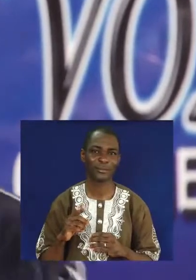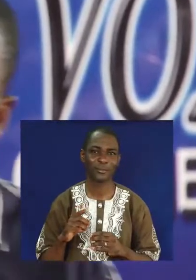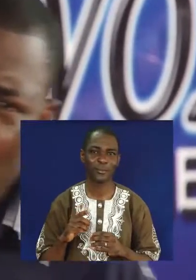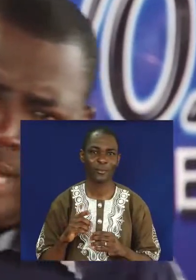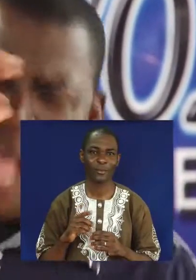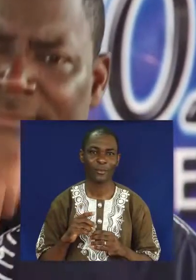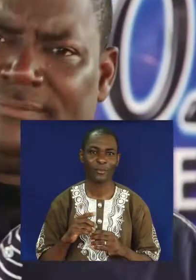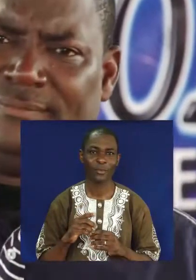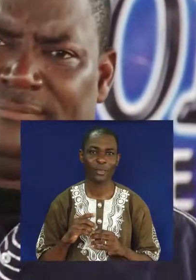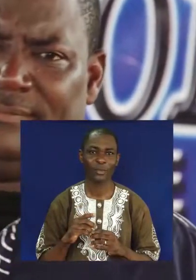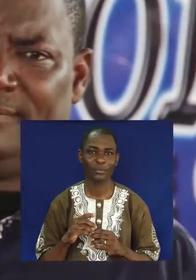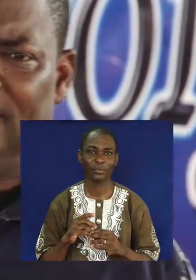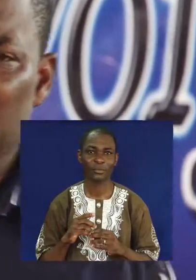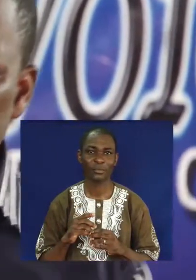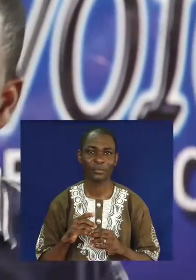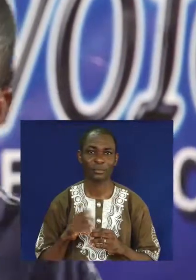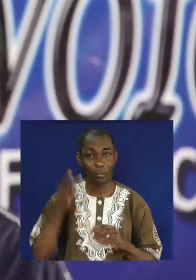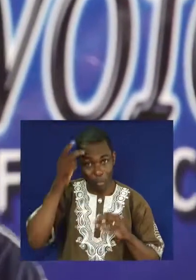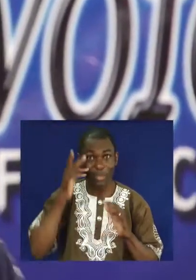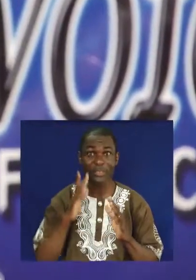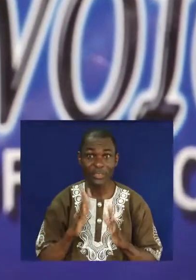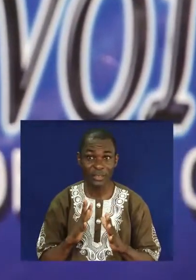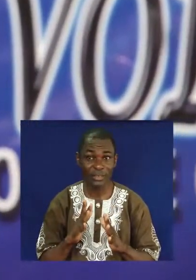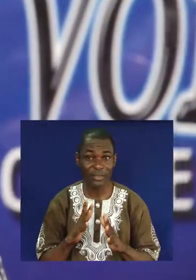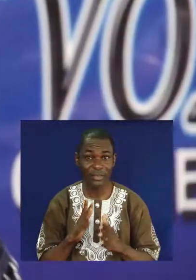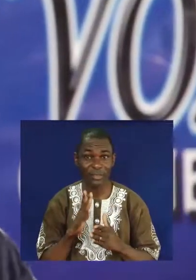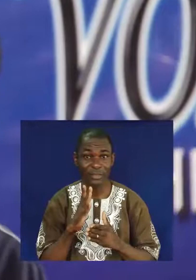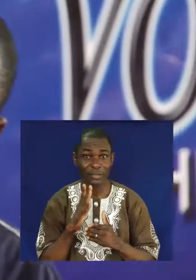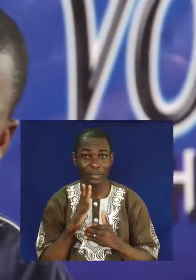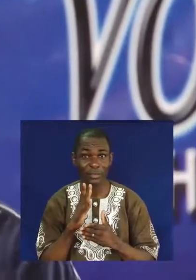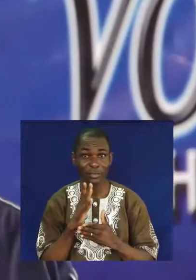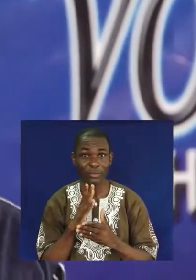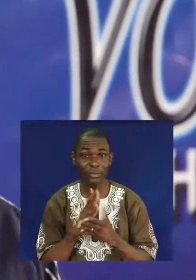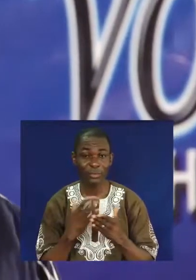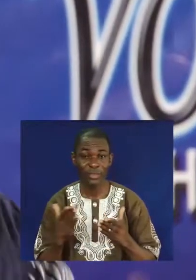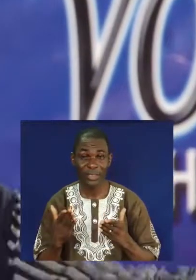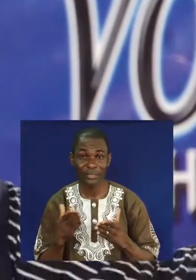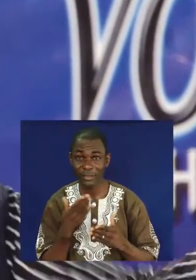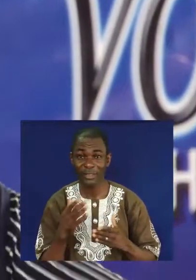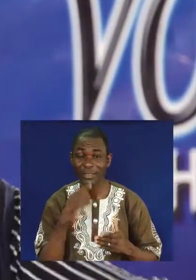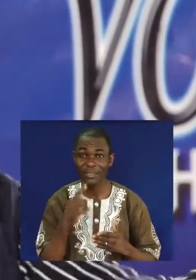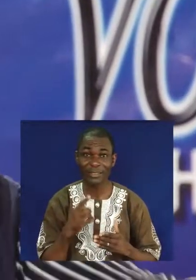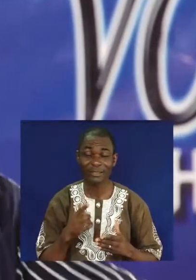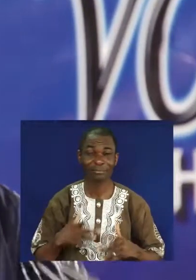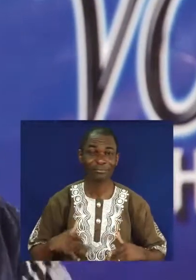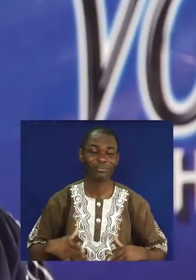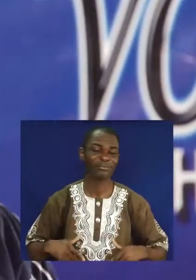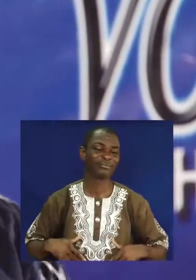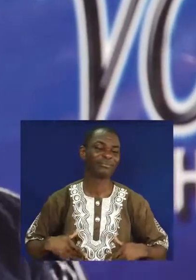A pesamin kuminya. Nim de antra so. Ani a pesa min kuminya e di embra yi